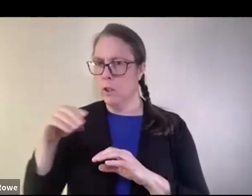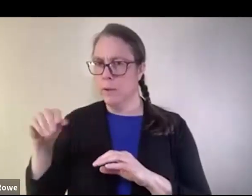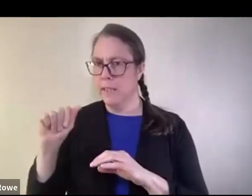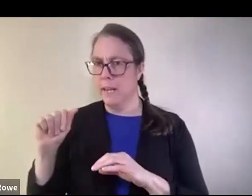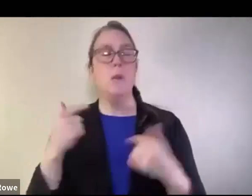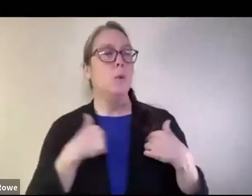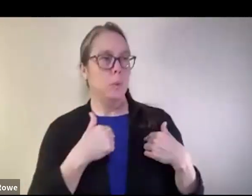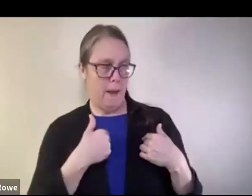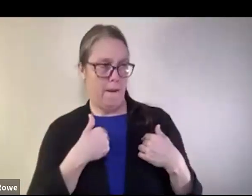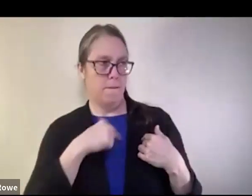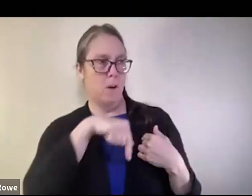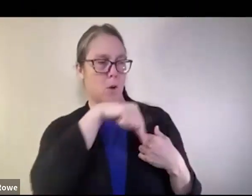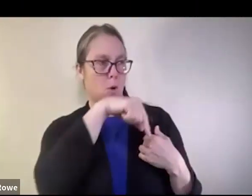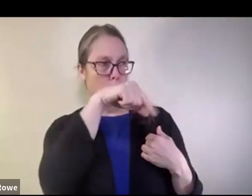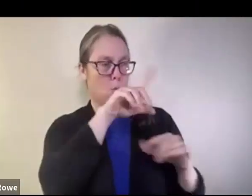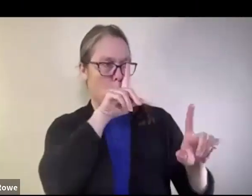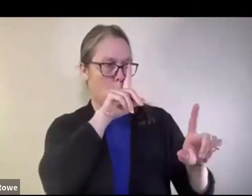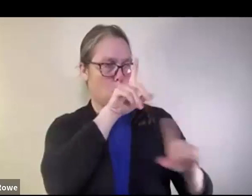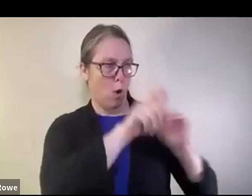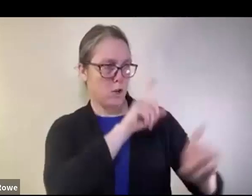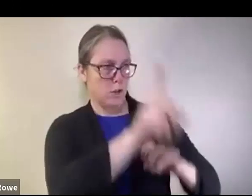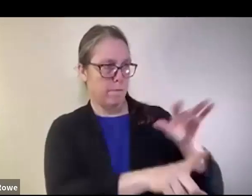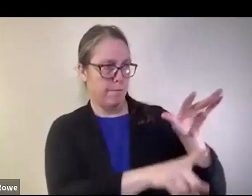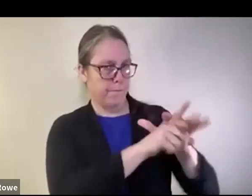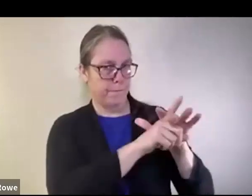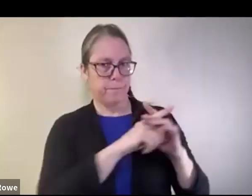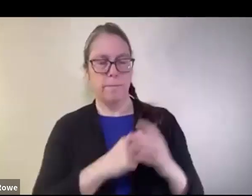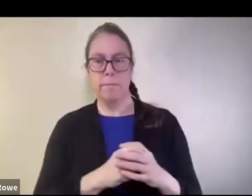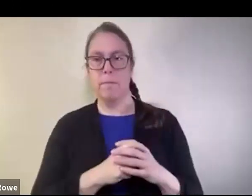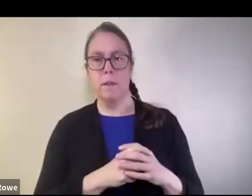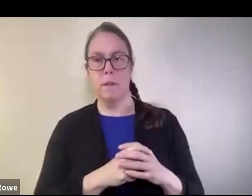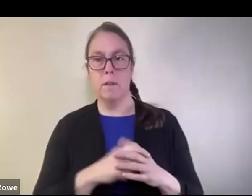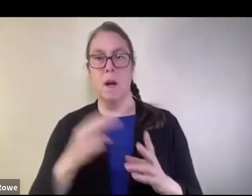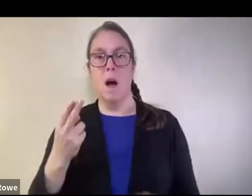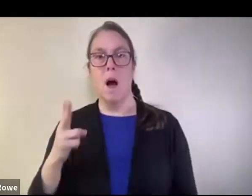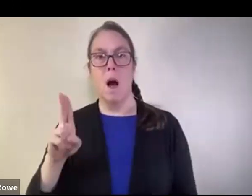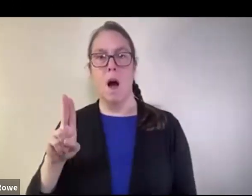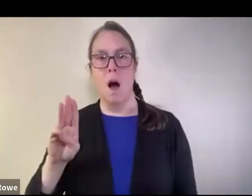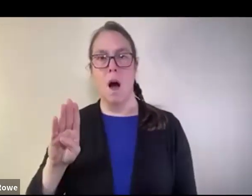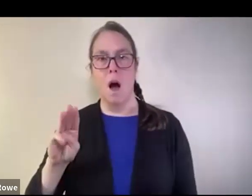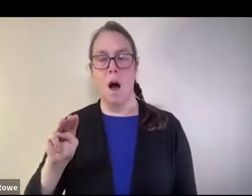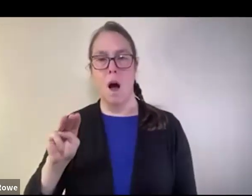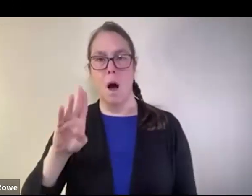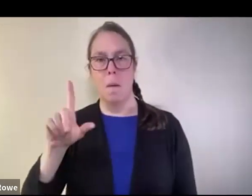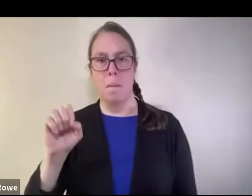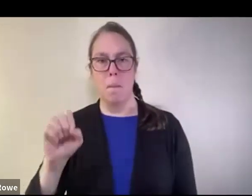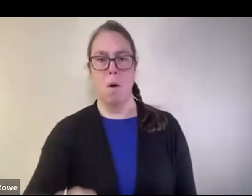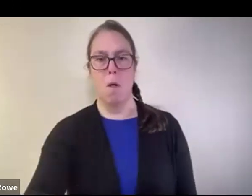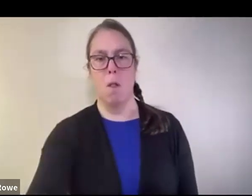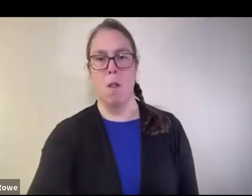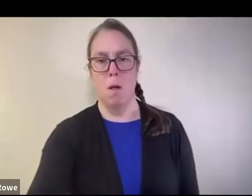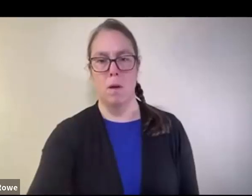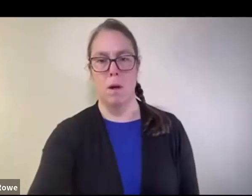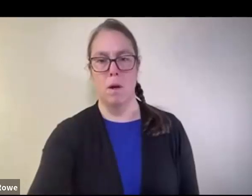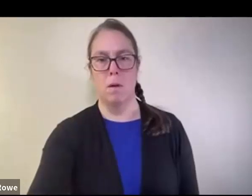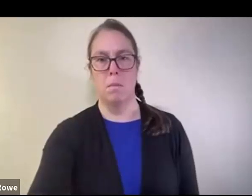a question. The Humble office really struggles to provide service,